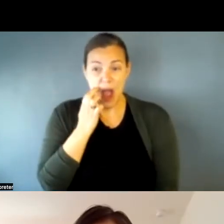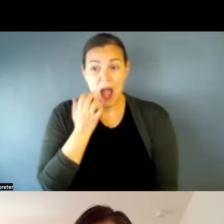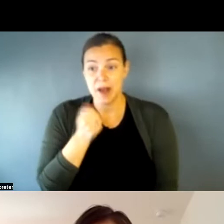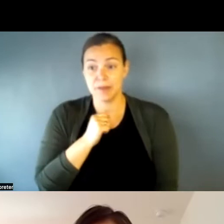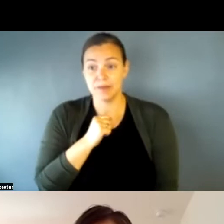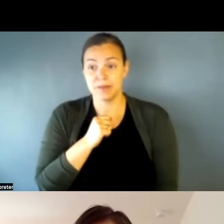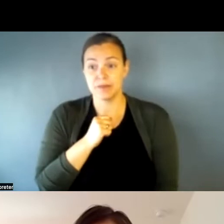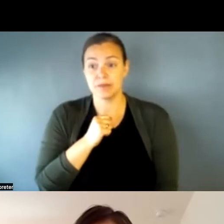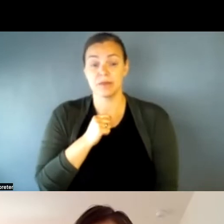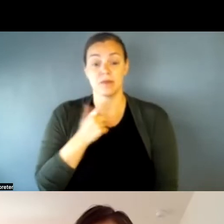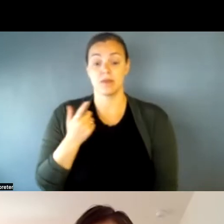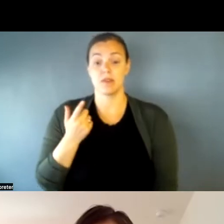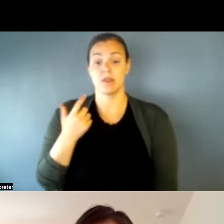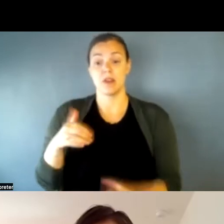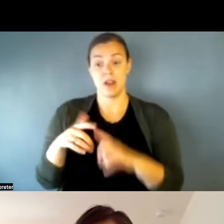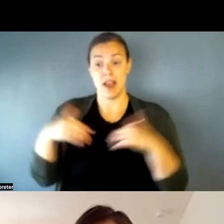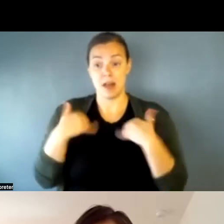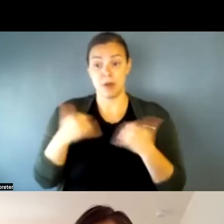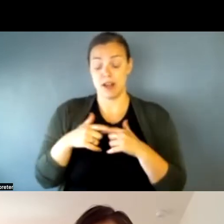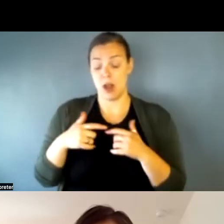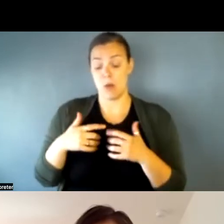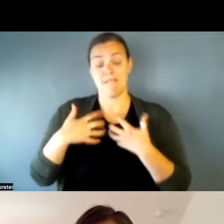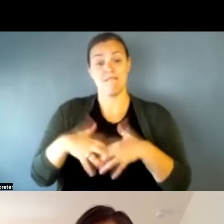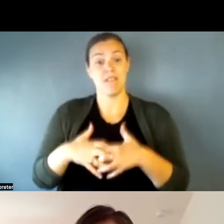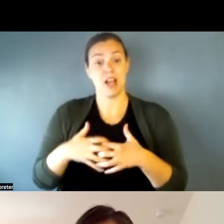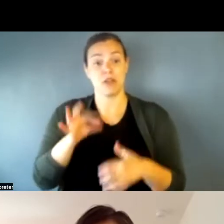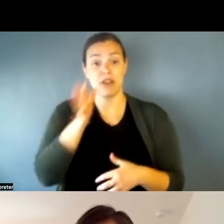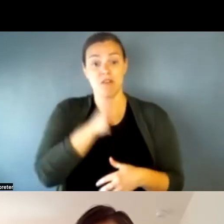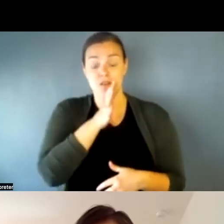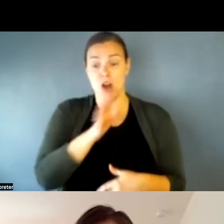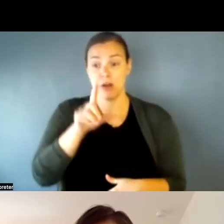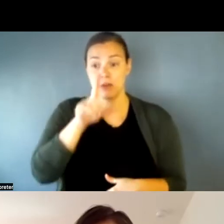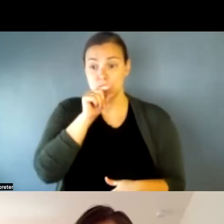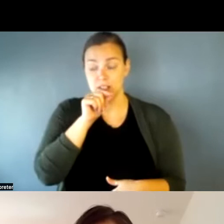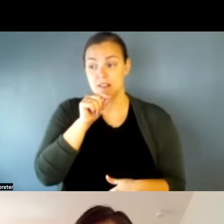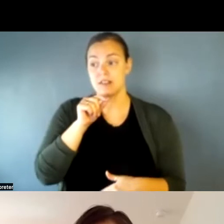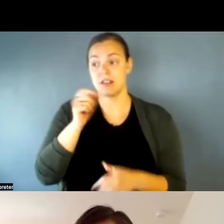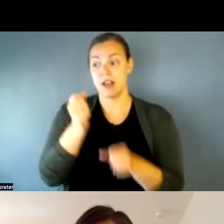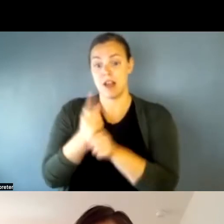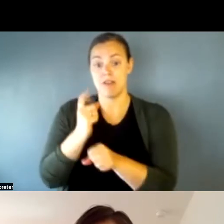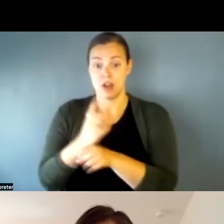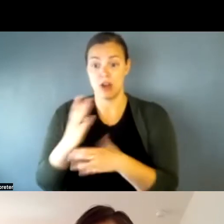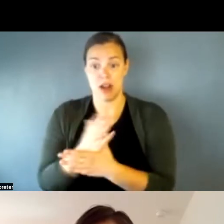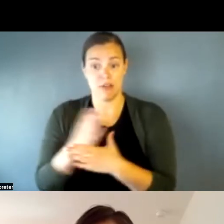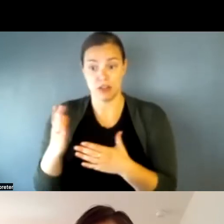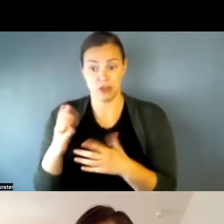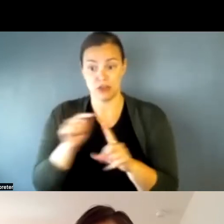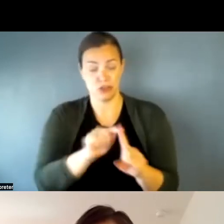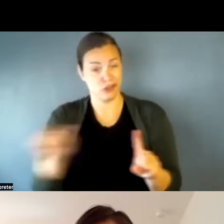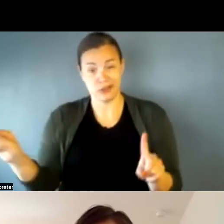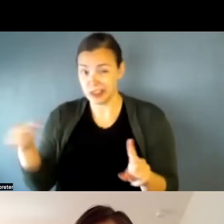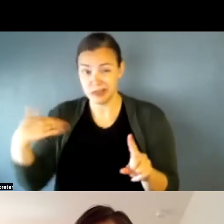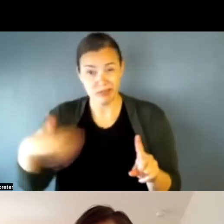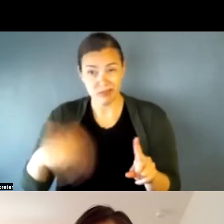factory farm chickens, because on average about 27 chickens are killed every year to feed and sustain people in Seattle.